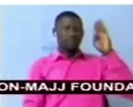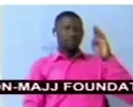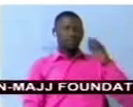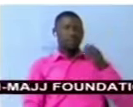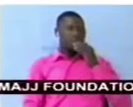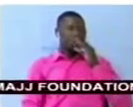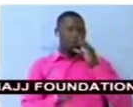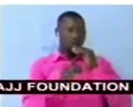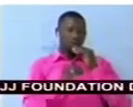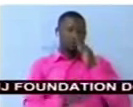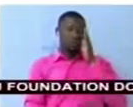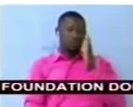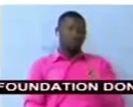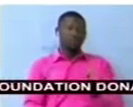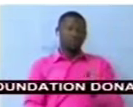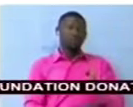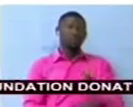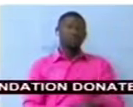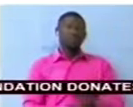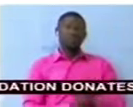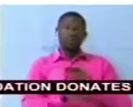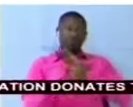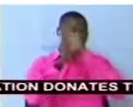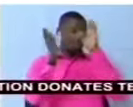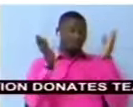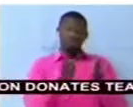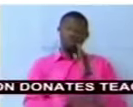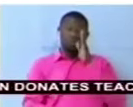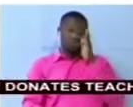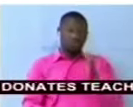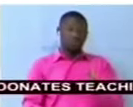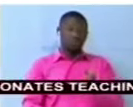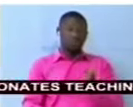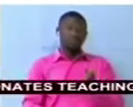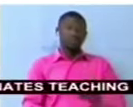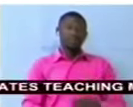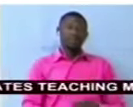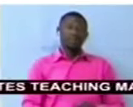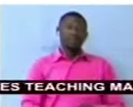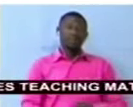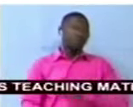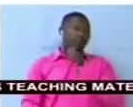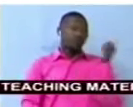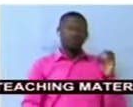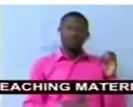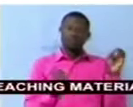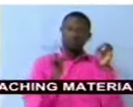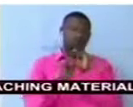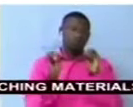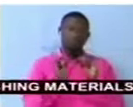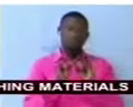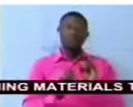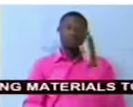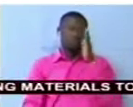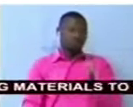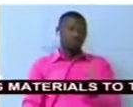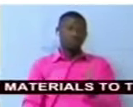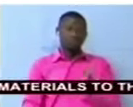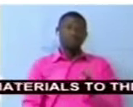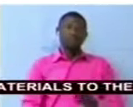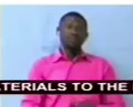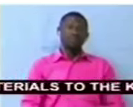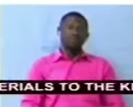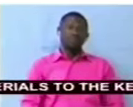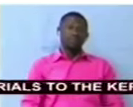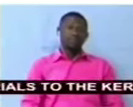Dina wah diga. Dina wah diga. The whole truth. Diga biyep. Diga biyep. And nothing but the truth. Duma fi wah lenen ludul diga. Ma fi wah